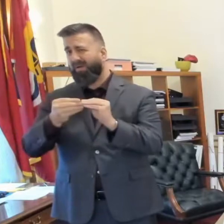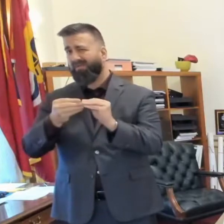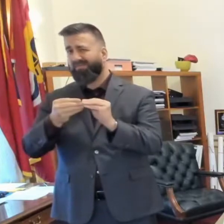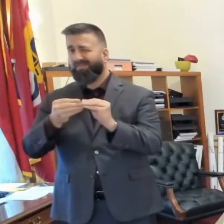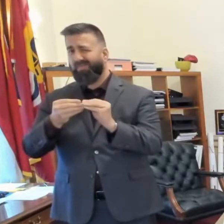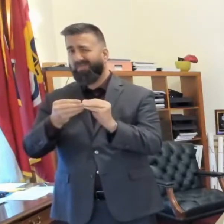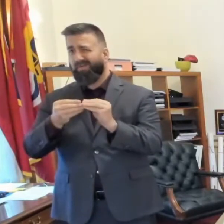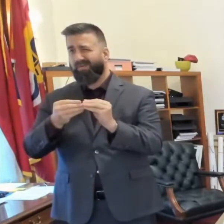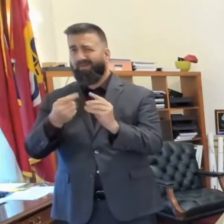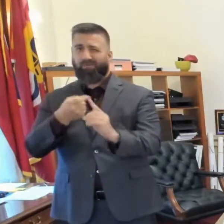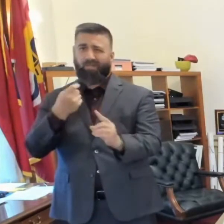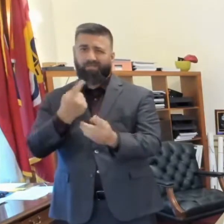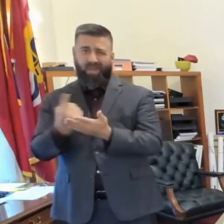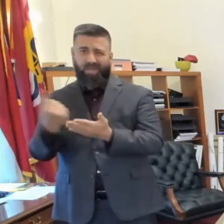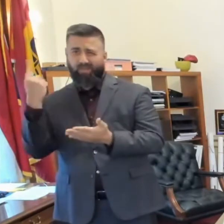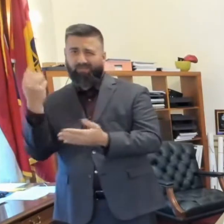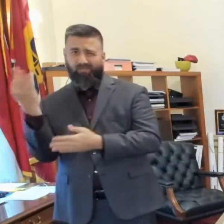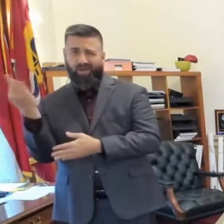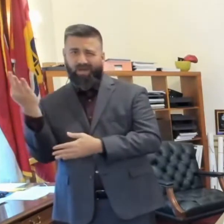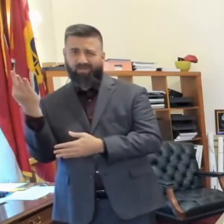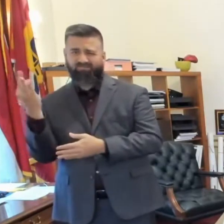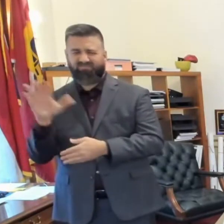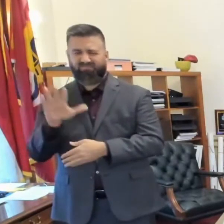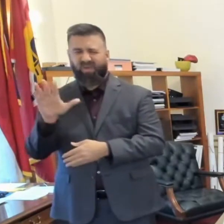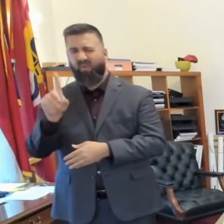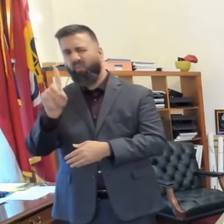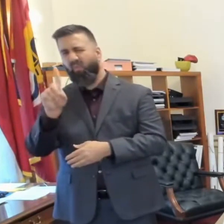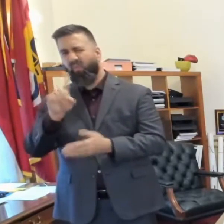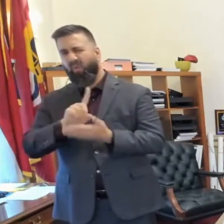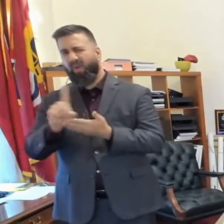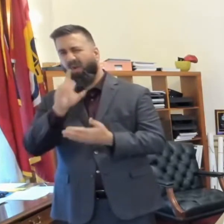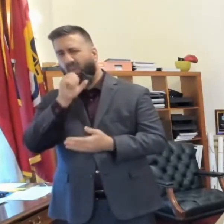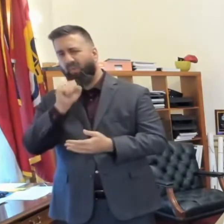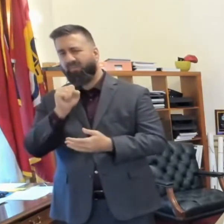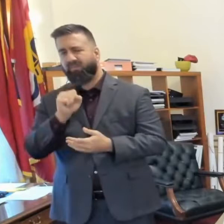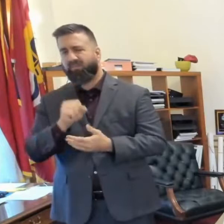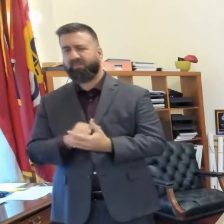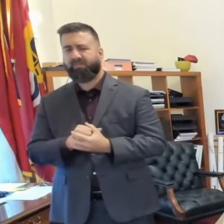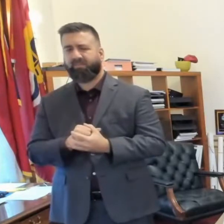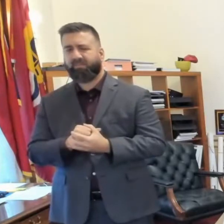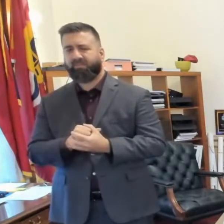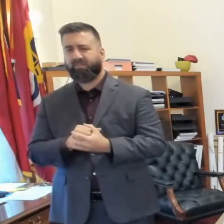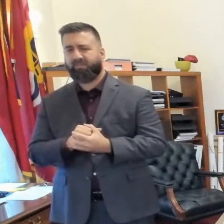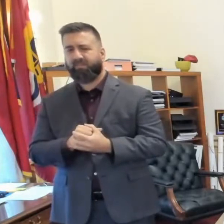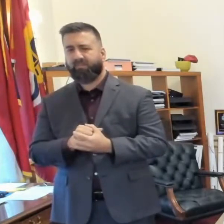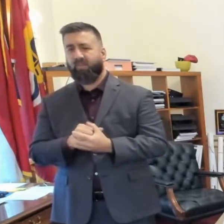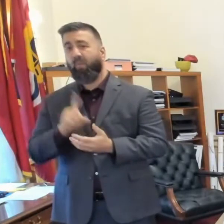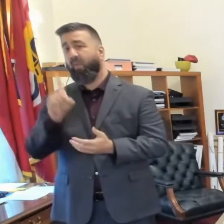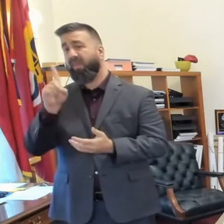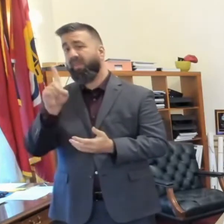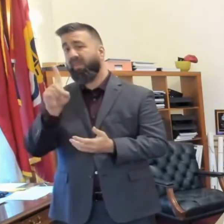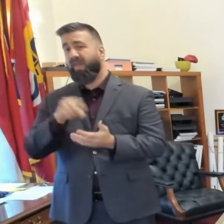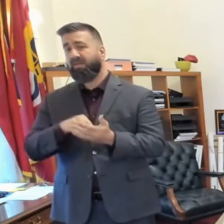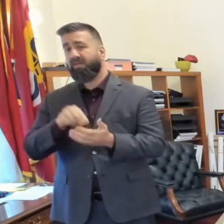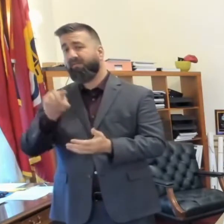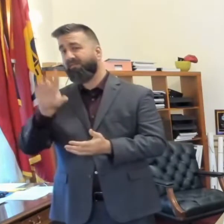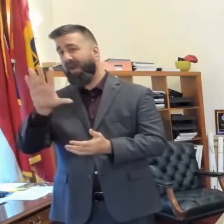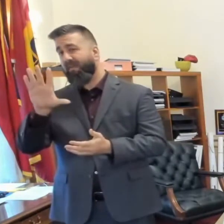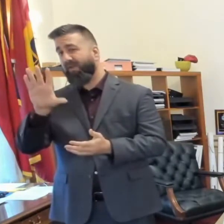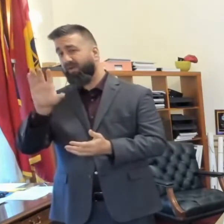It's last Friday, so not quite a week, but it was 1,911 folks who had been